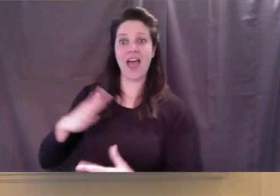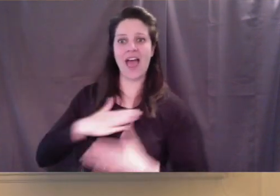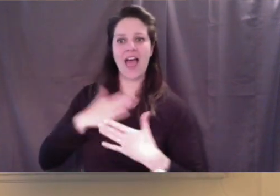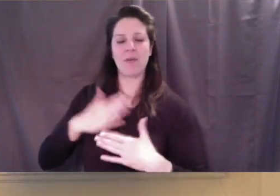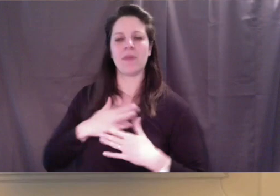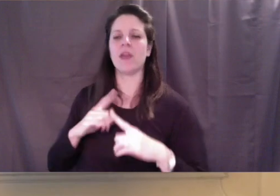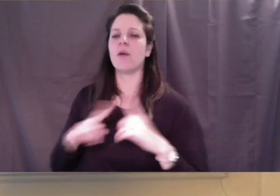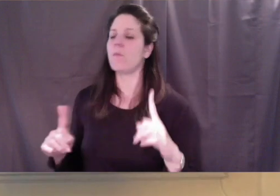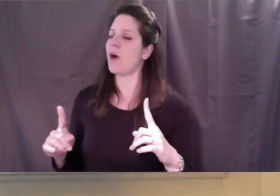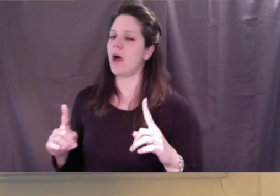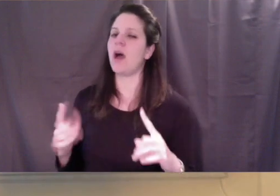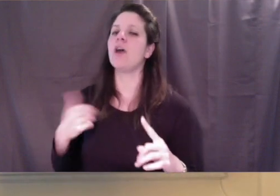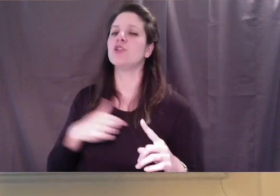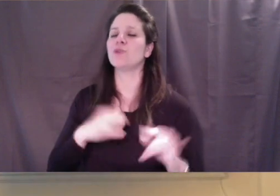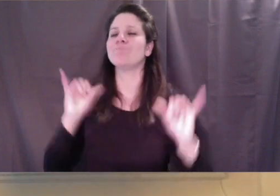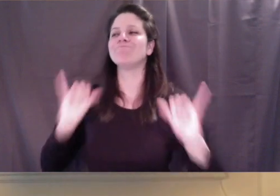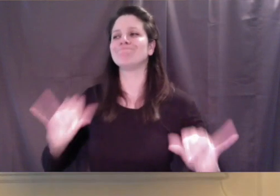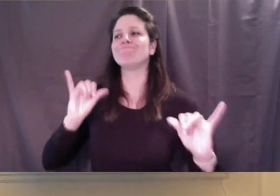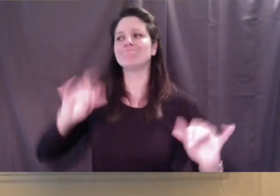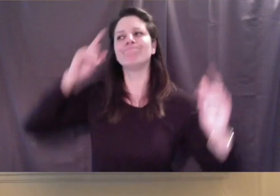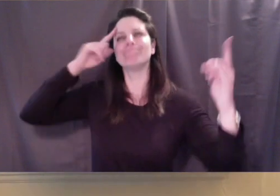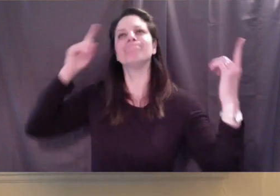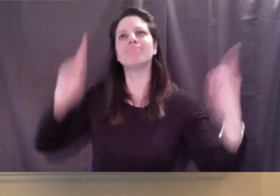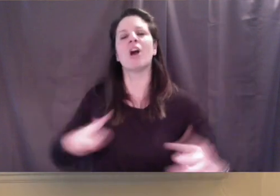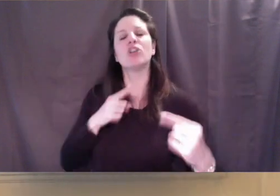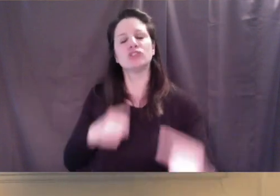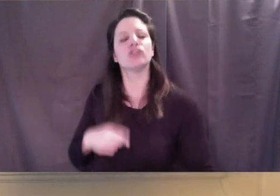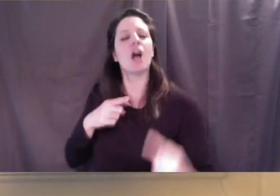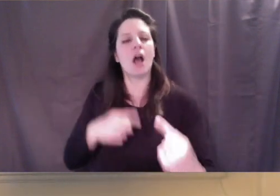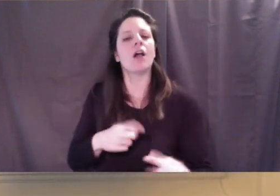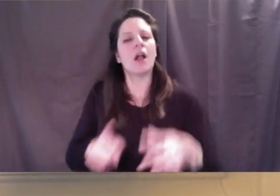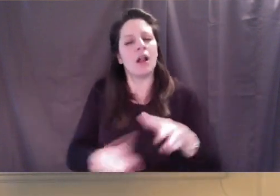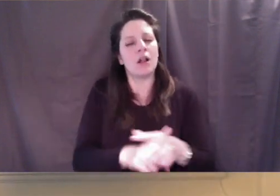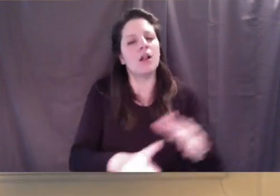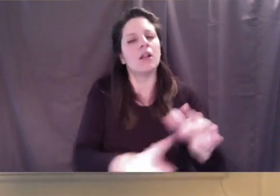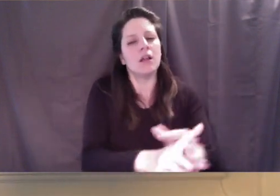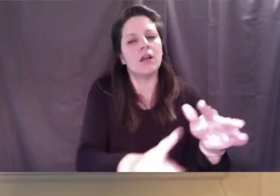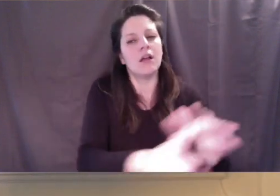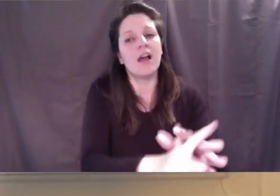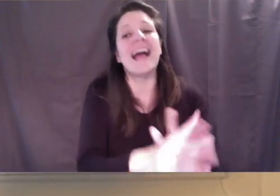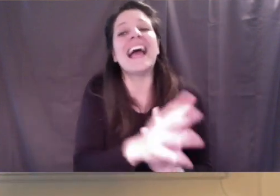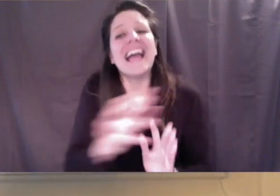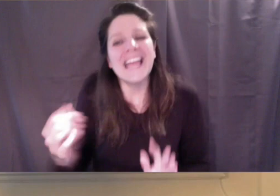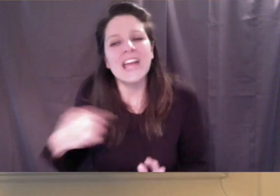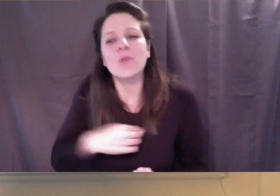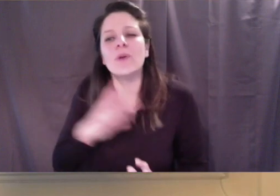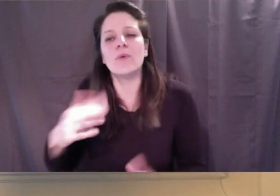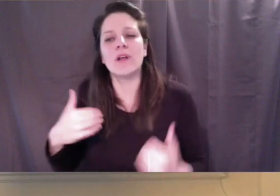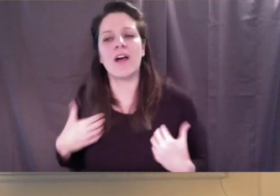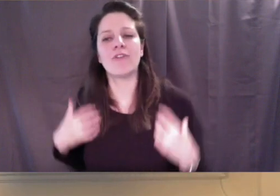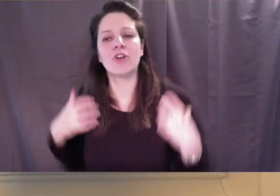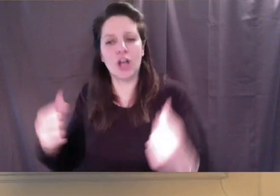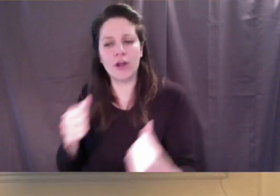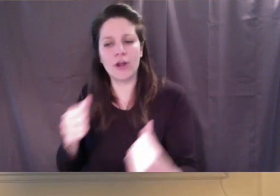ending. Rather, there's this understanding that struggle will always exist, and so will the courage and strength to meet